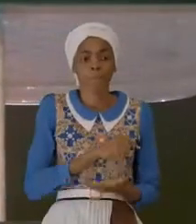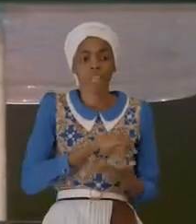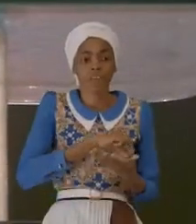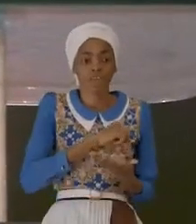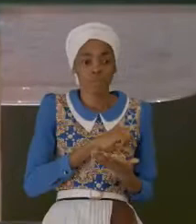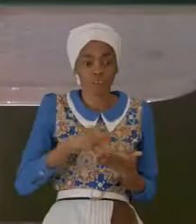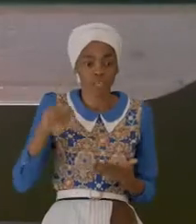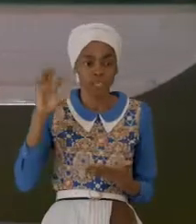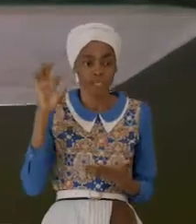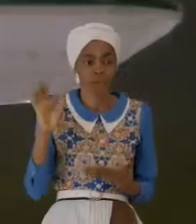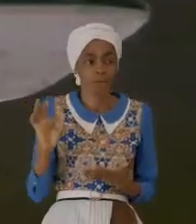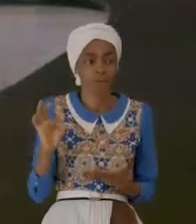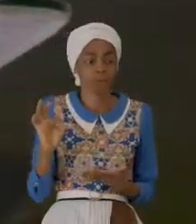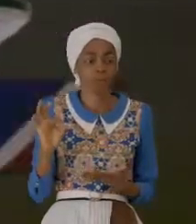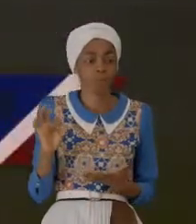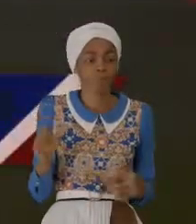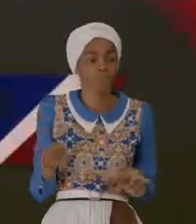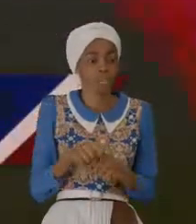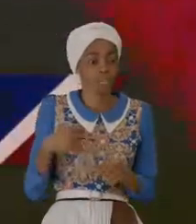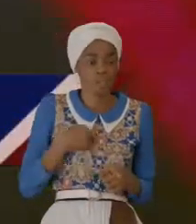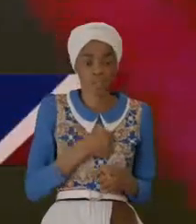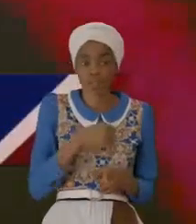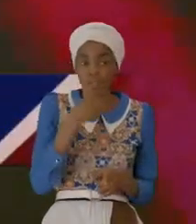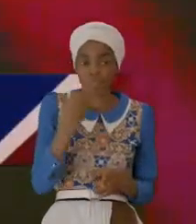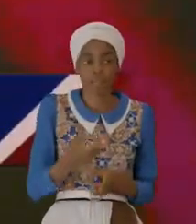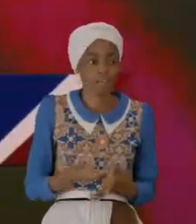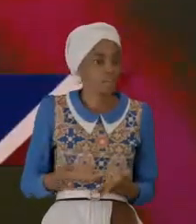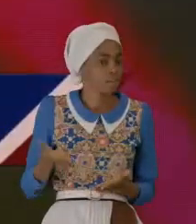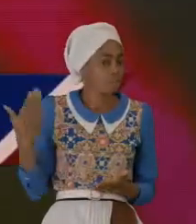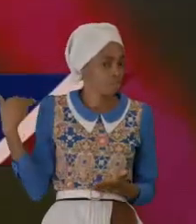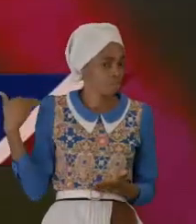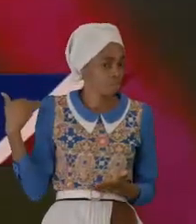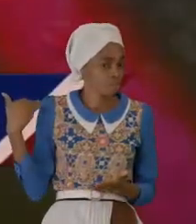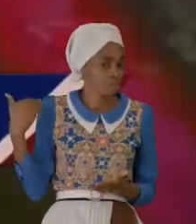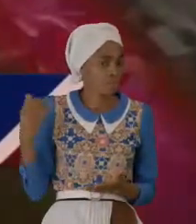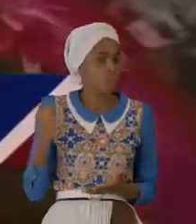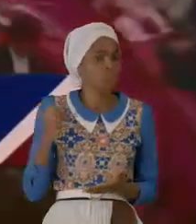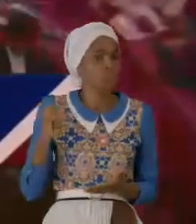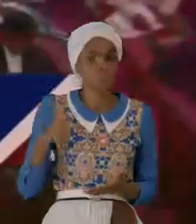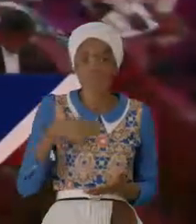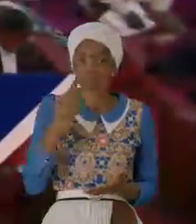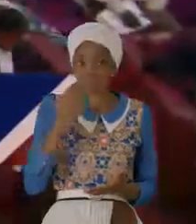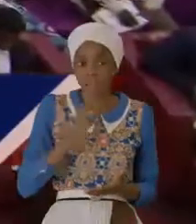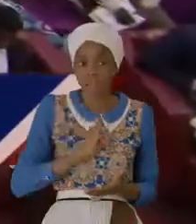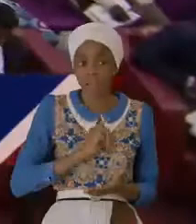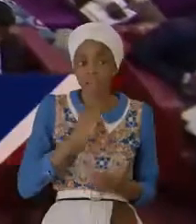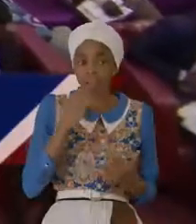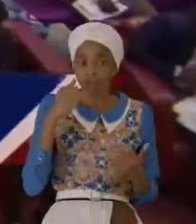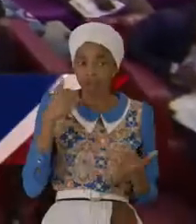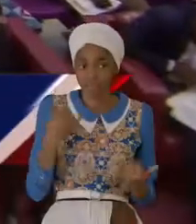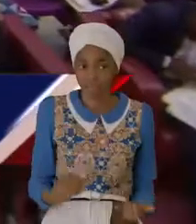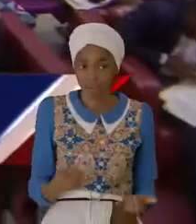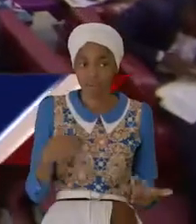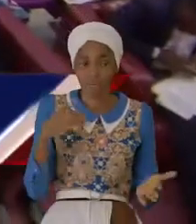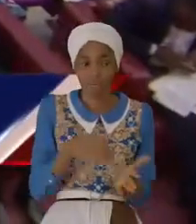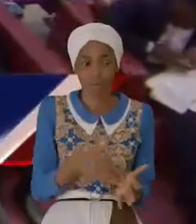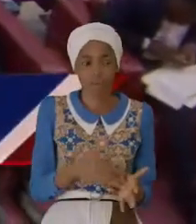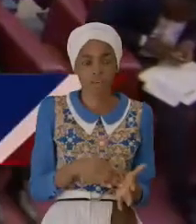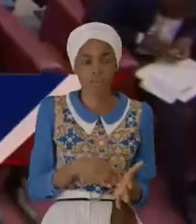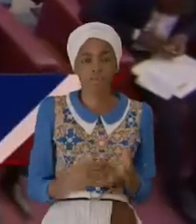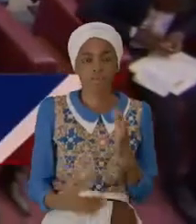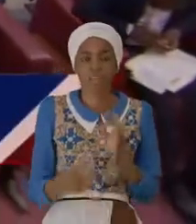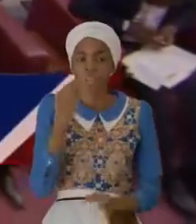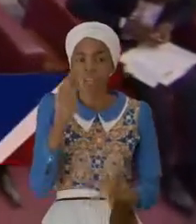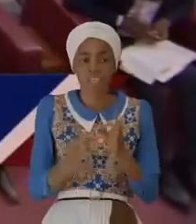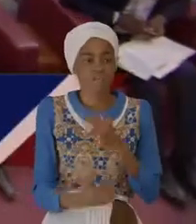9. as we search before so say I now again